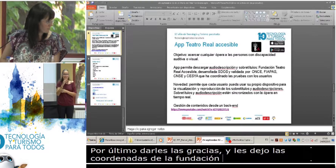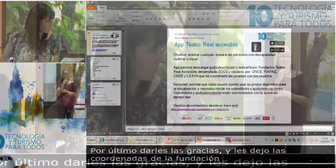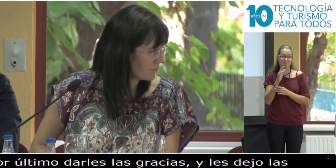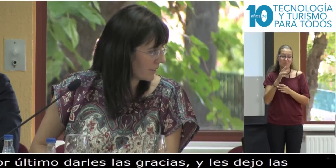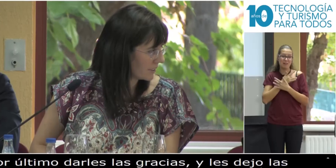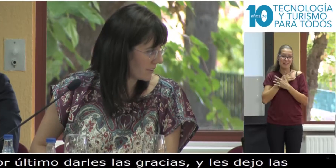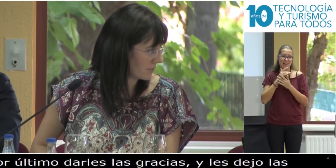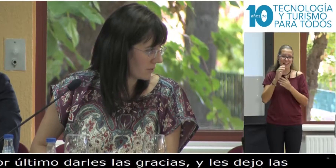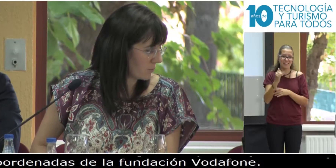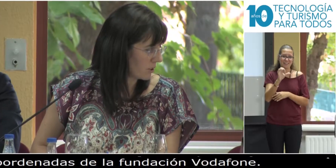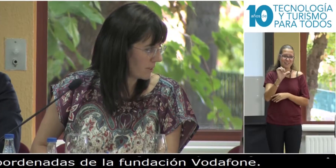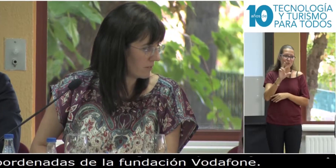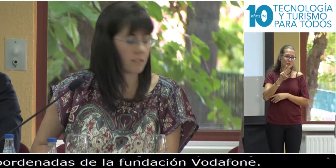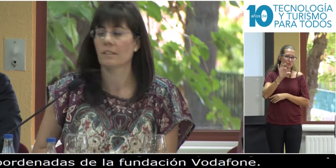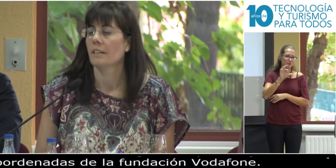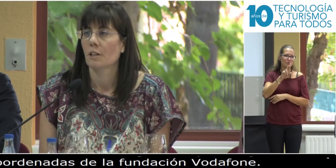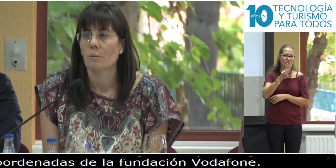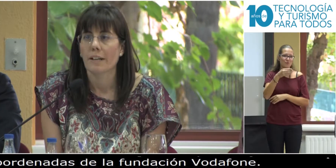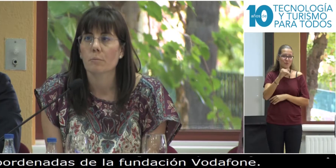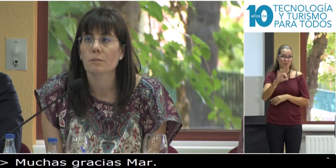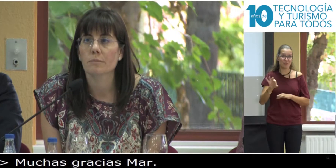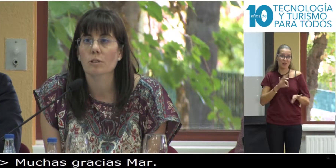While Maria Jesus Rubio gets ready,